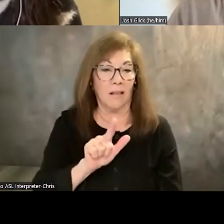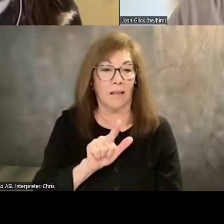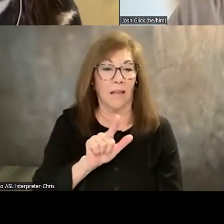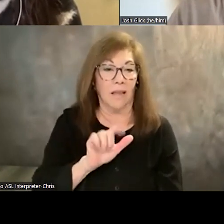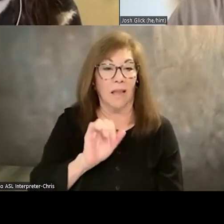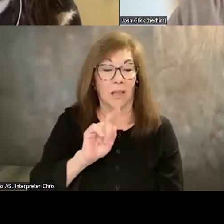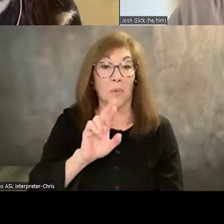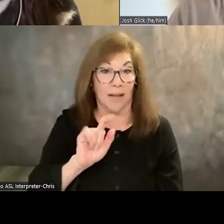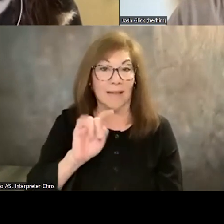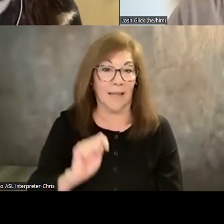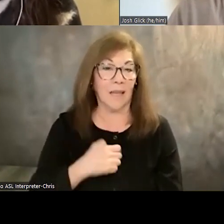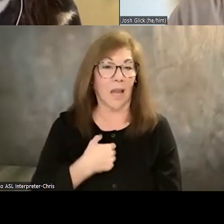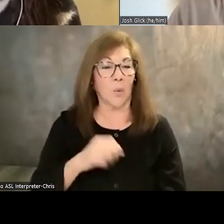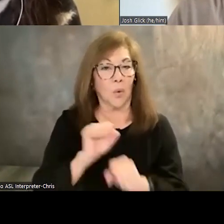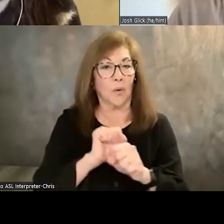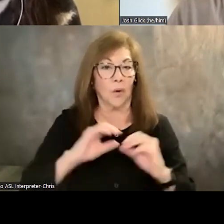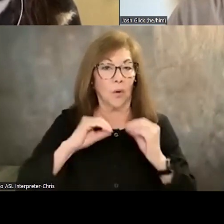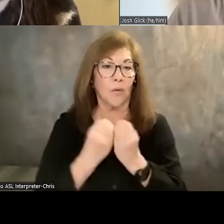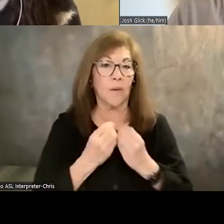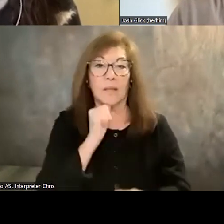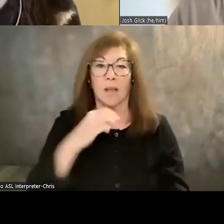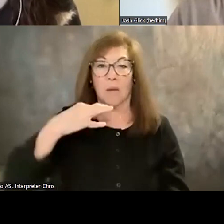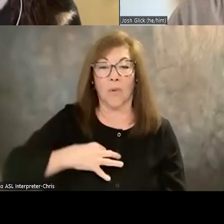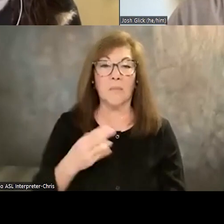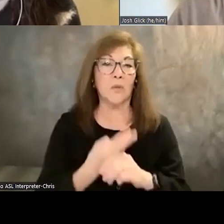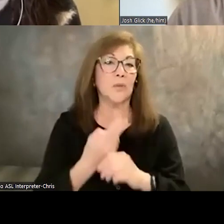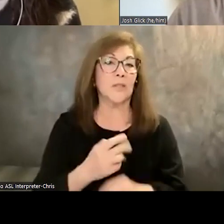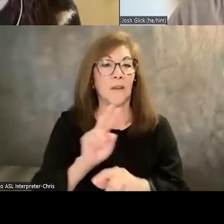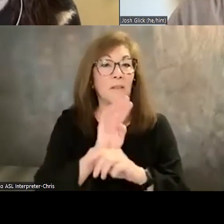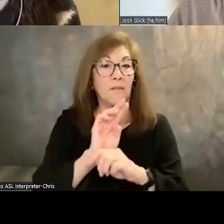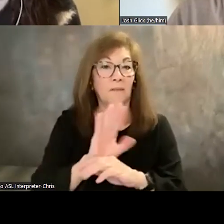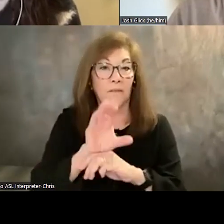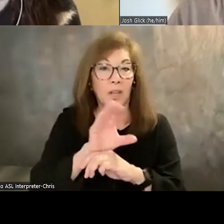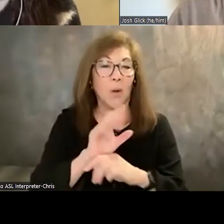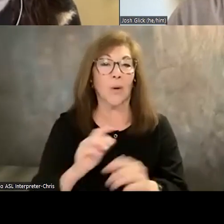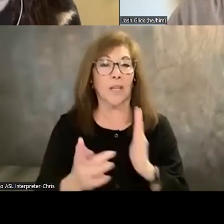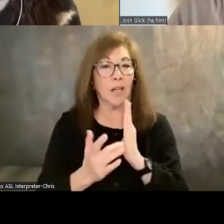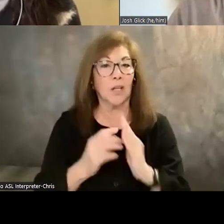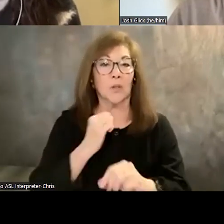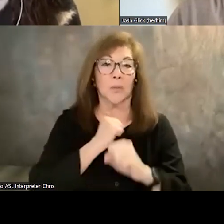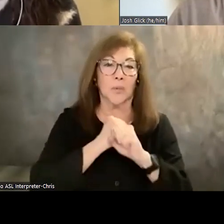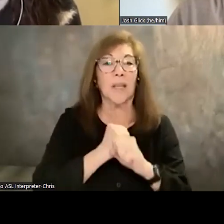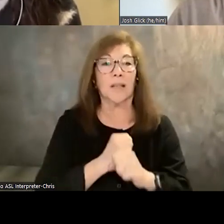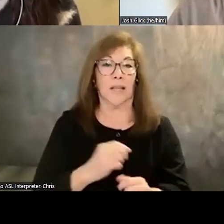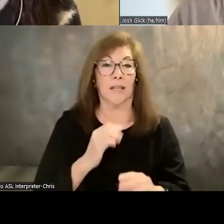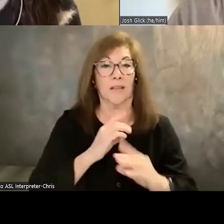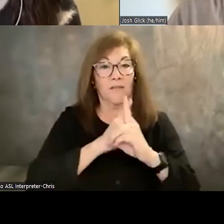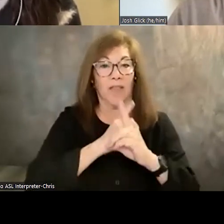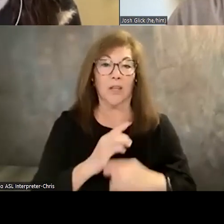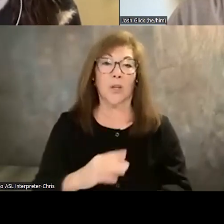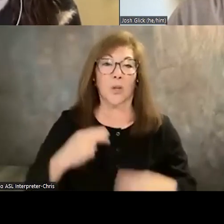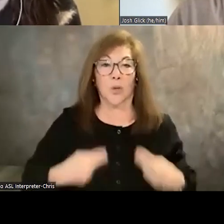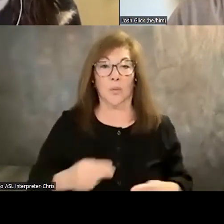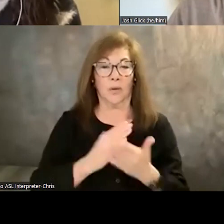organization called Witness, which is a nonprofit that uses video and technology to protect and defend human rights. So we